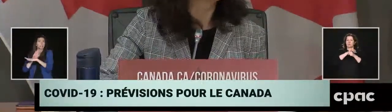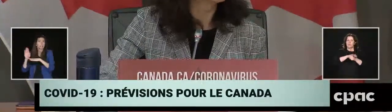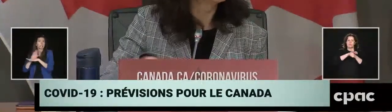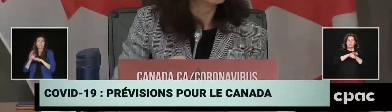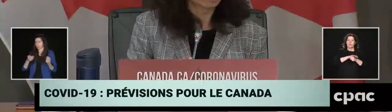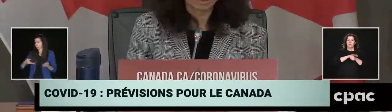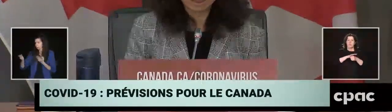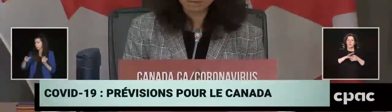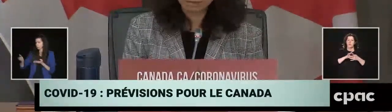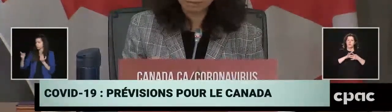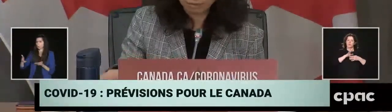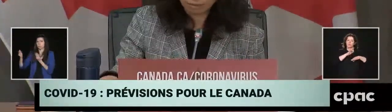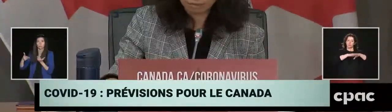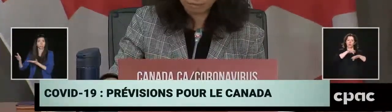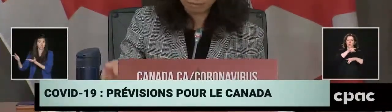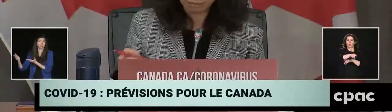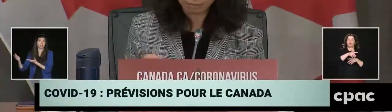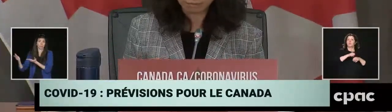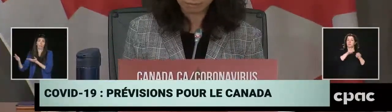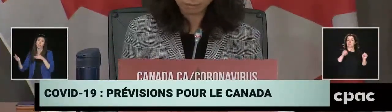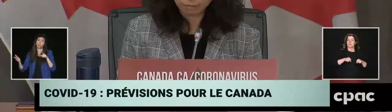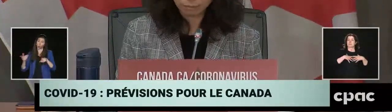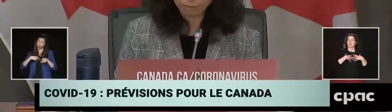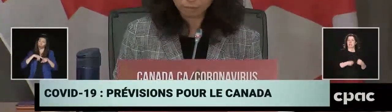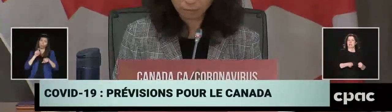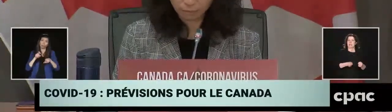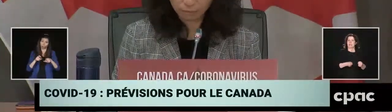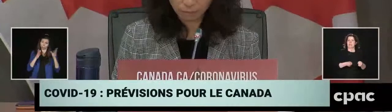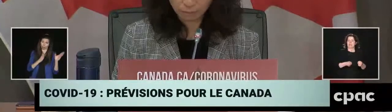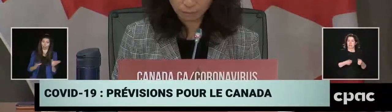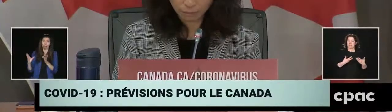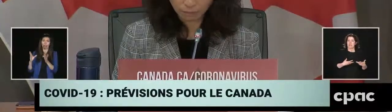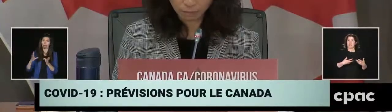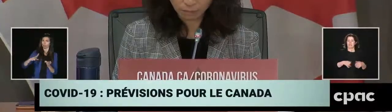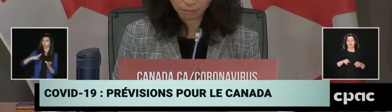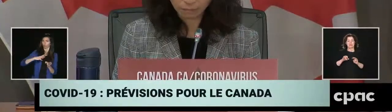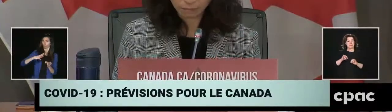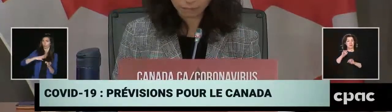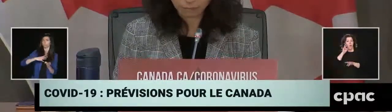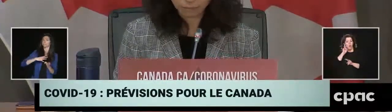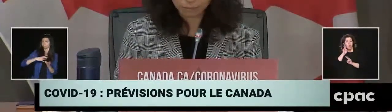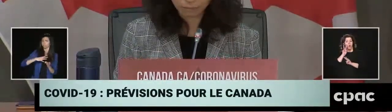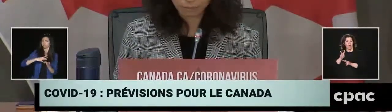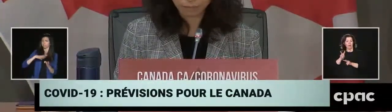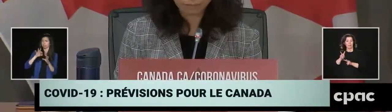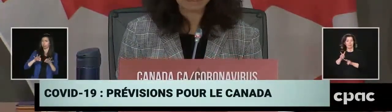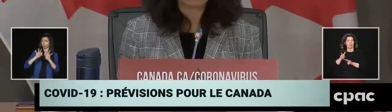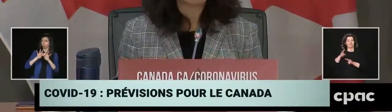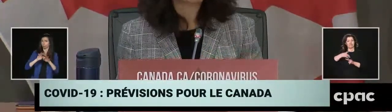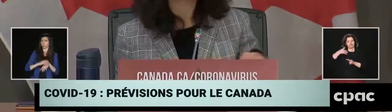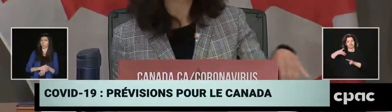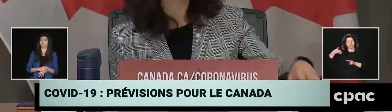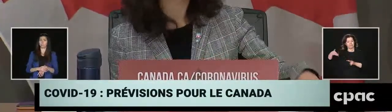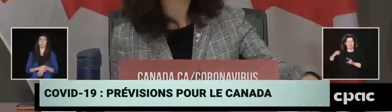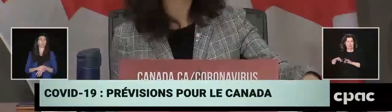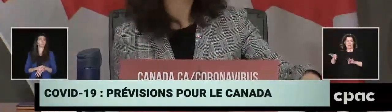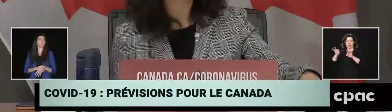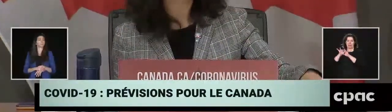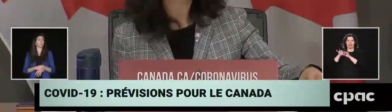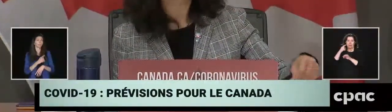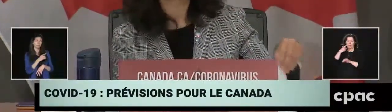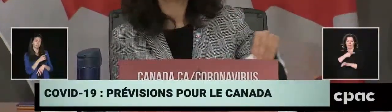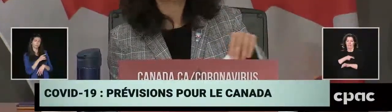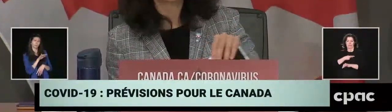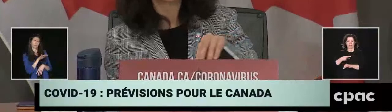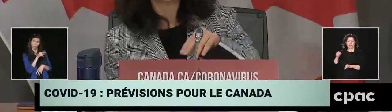is actually quite important. And you also mentioned that the rate of growth is slowing. Does that mean that we are